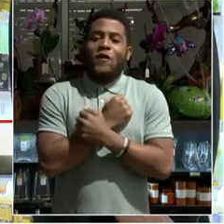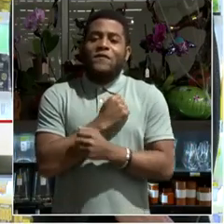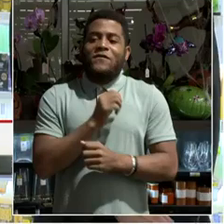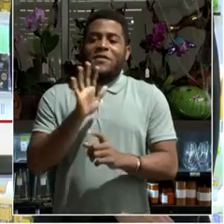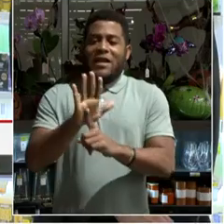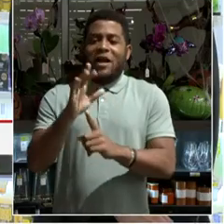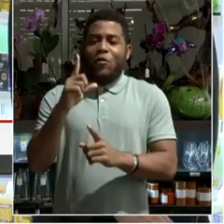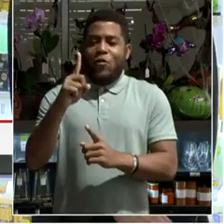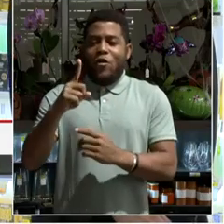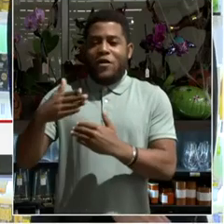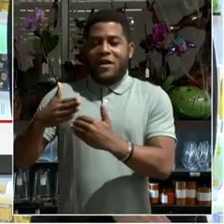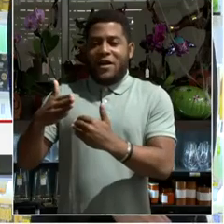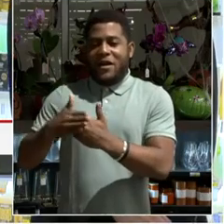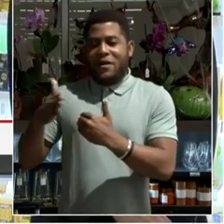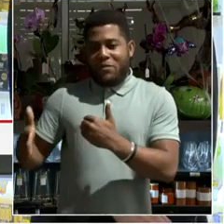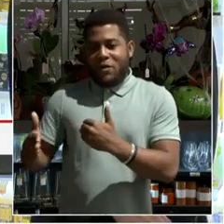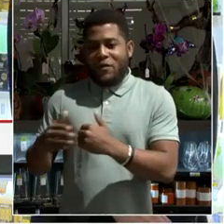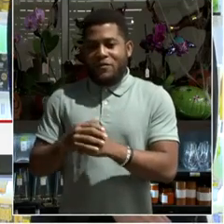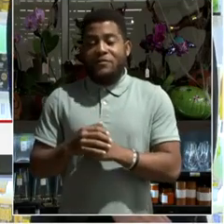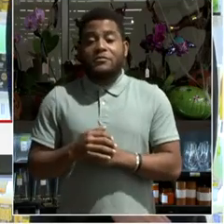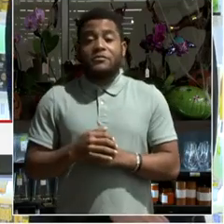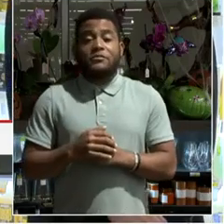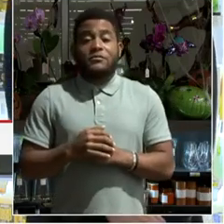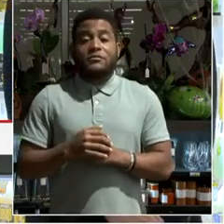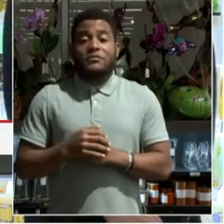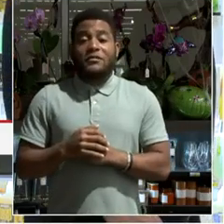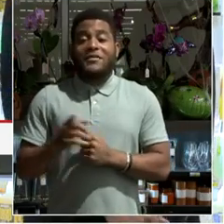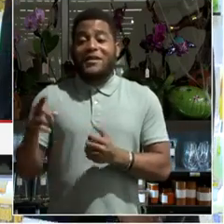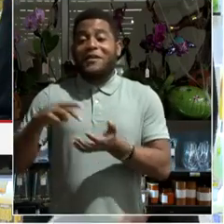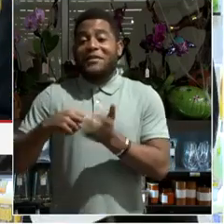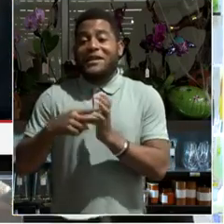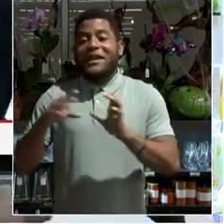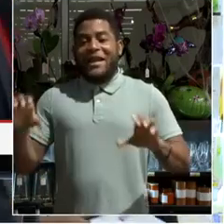is an action. Thank you very much.